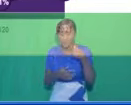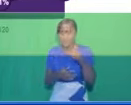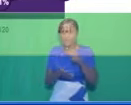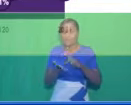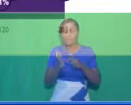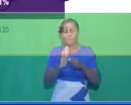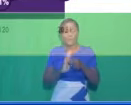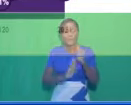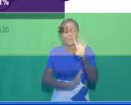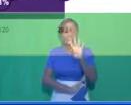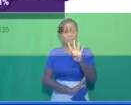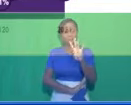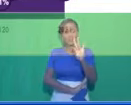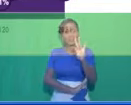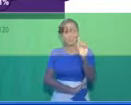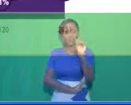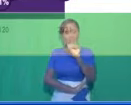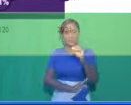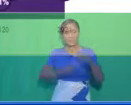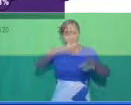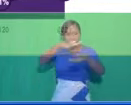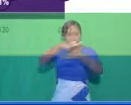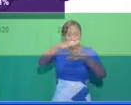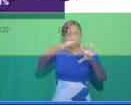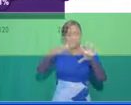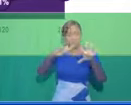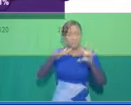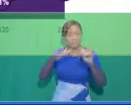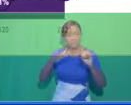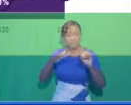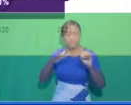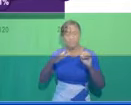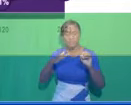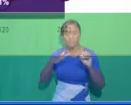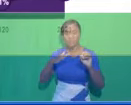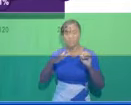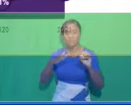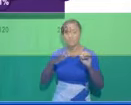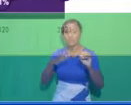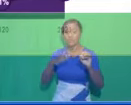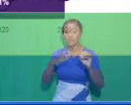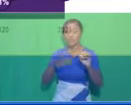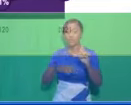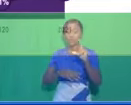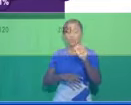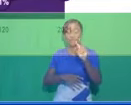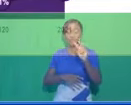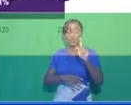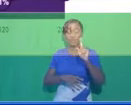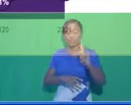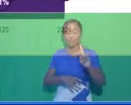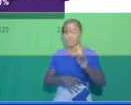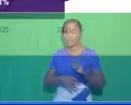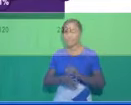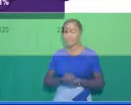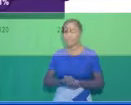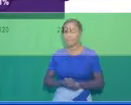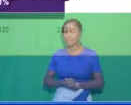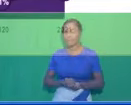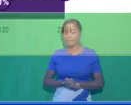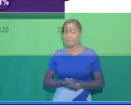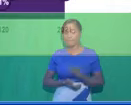47% below 50? in 2021, Dr. Smith, that's a